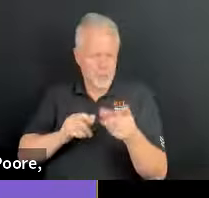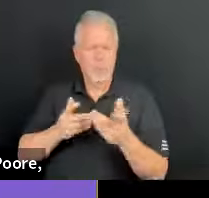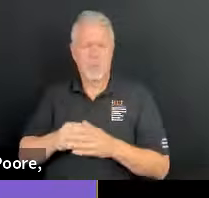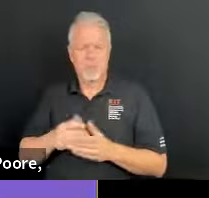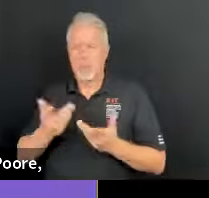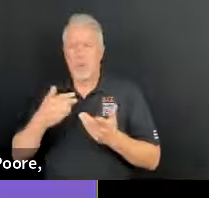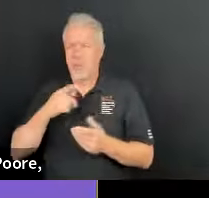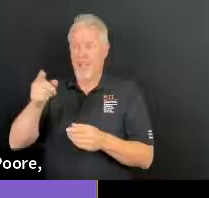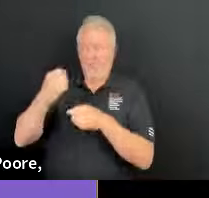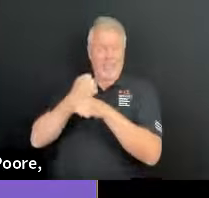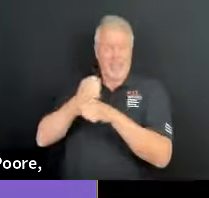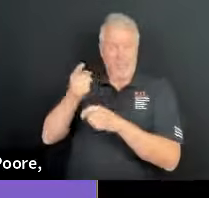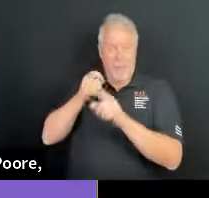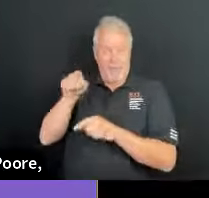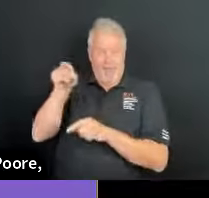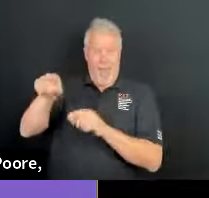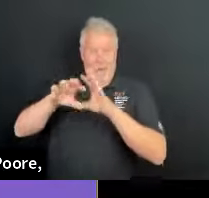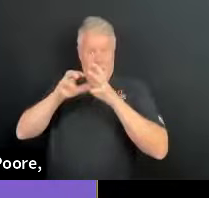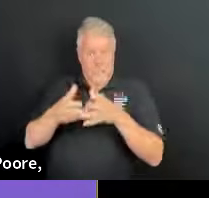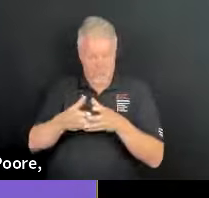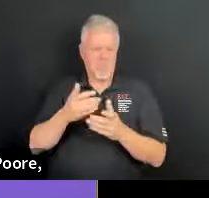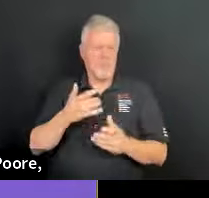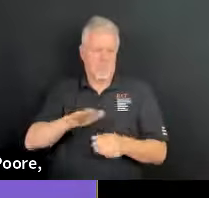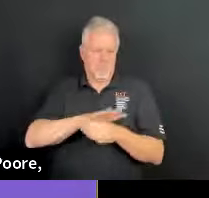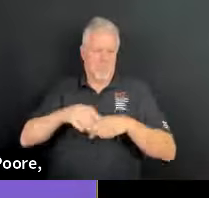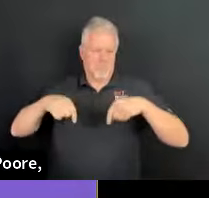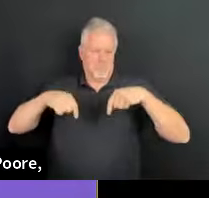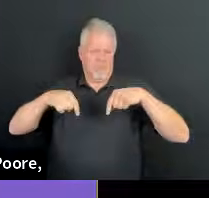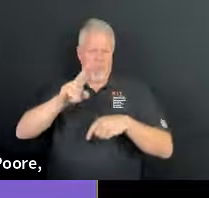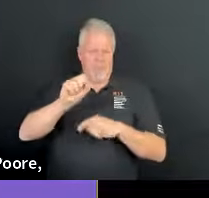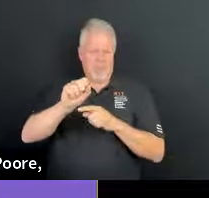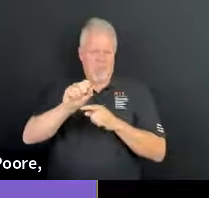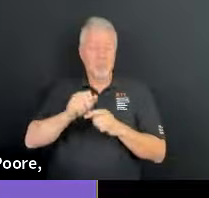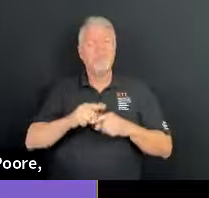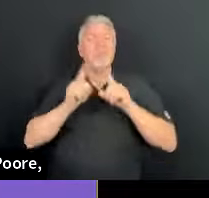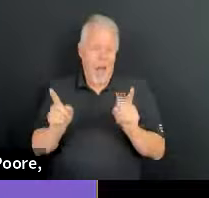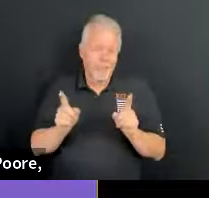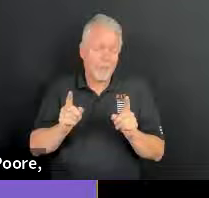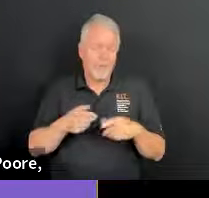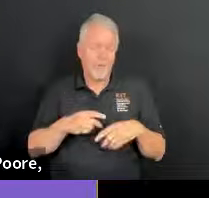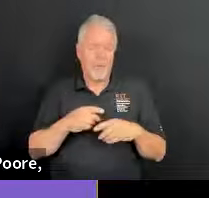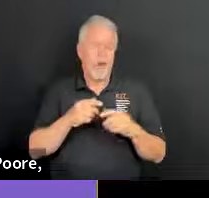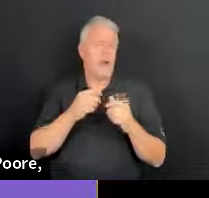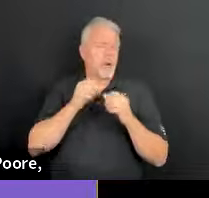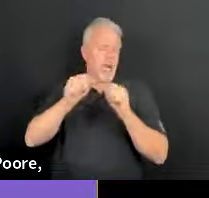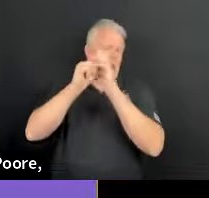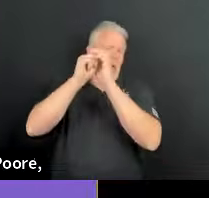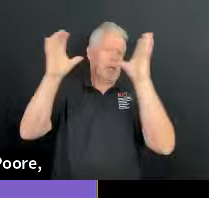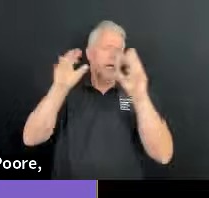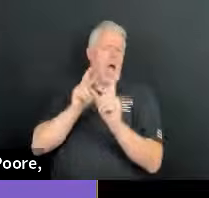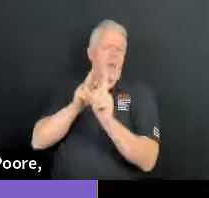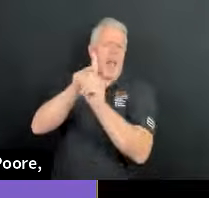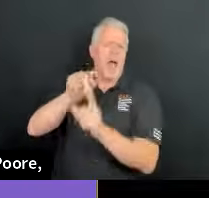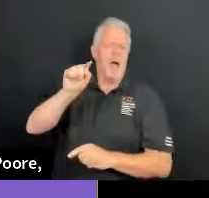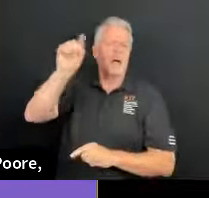a global survey? These statistics that were shared here in this